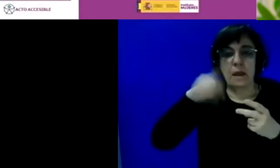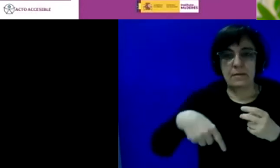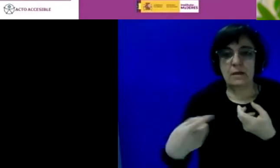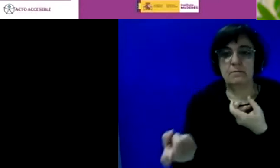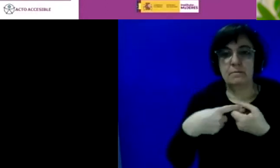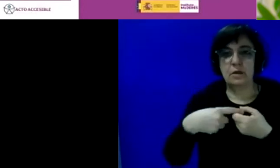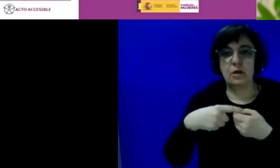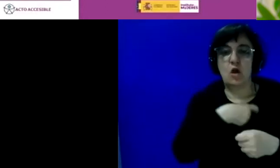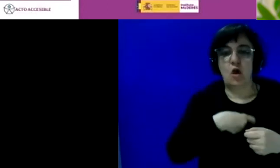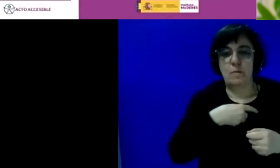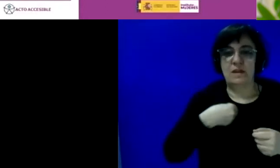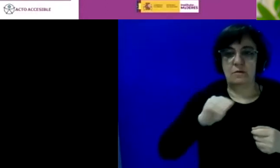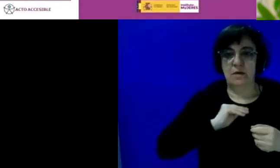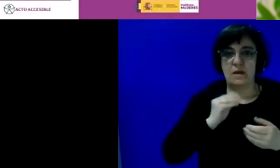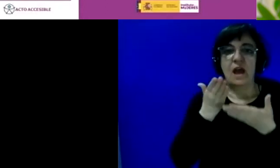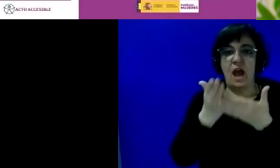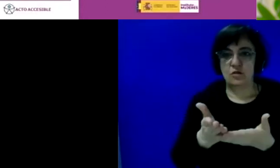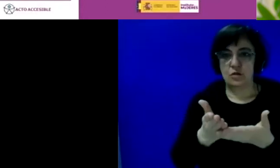also